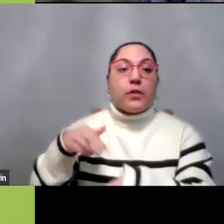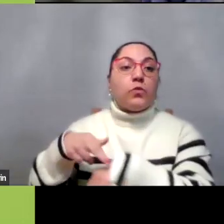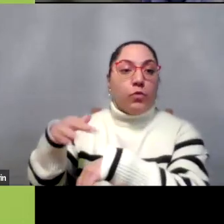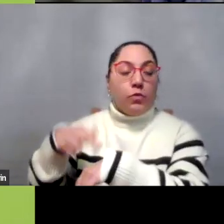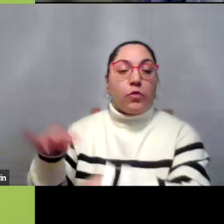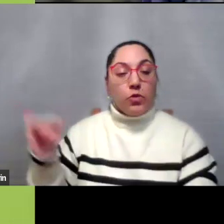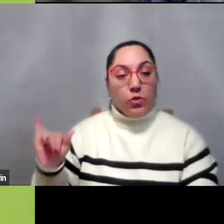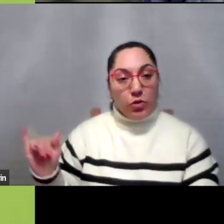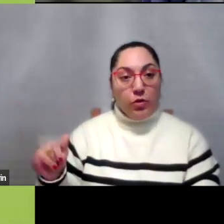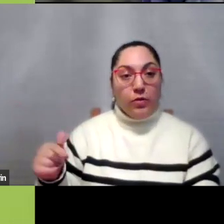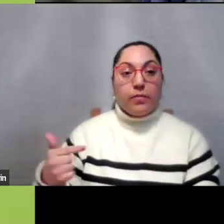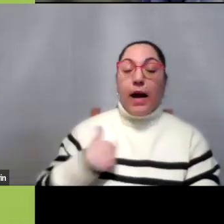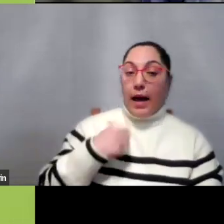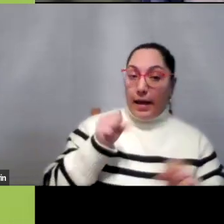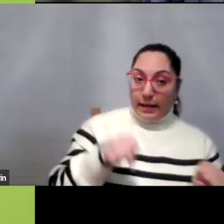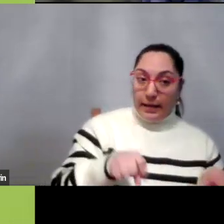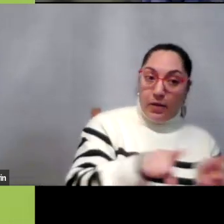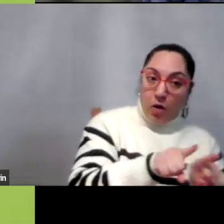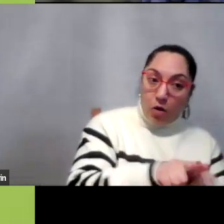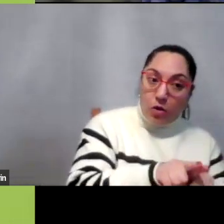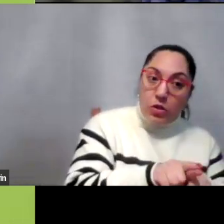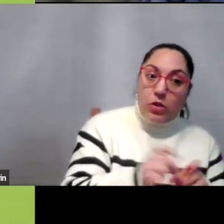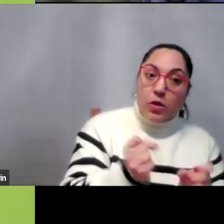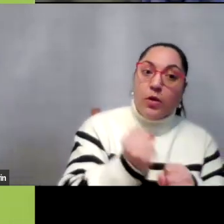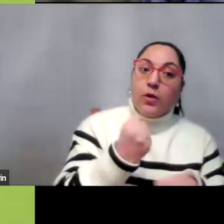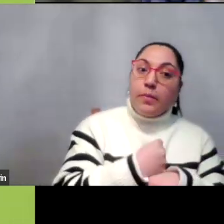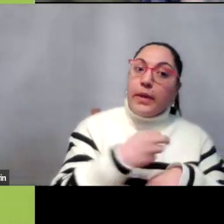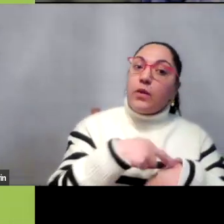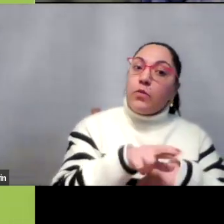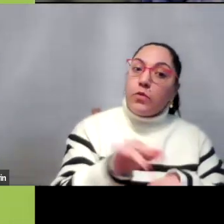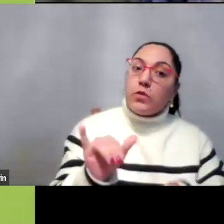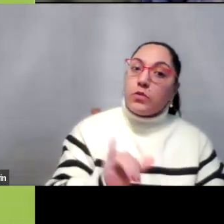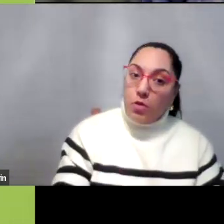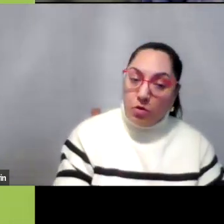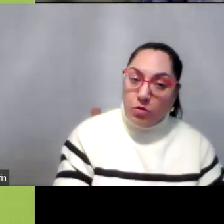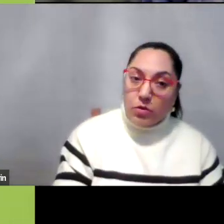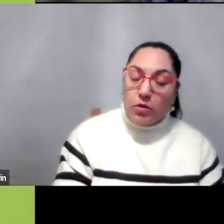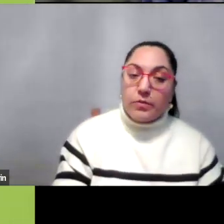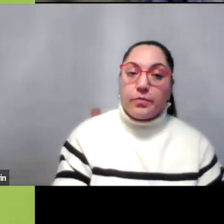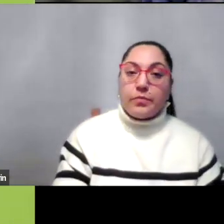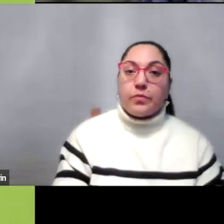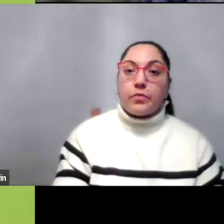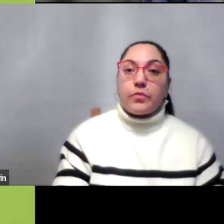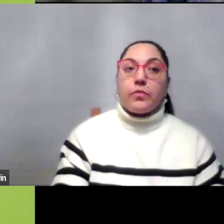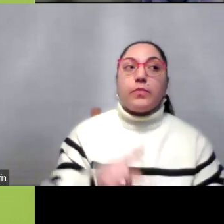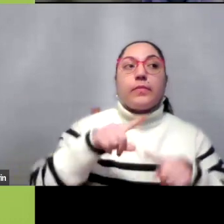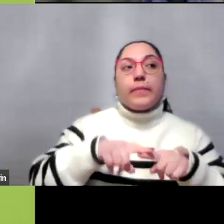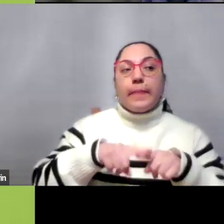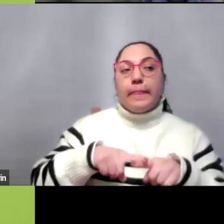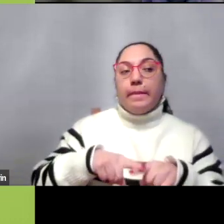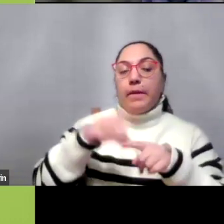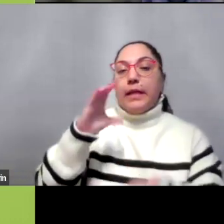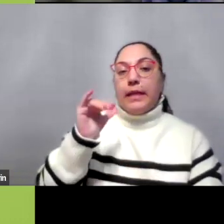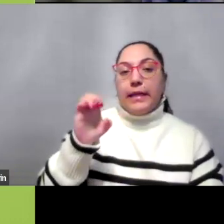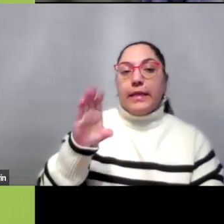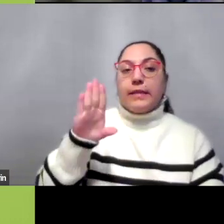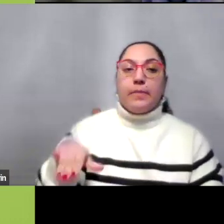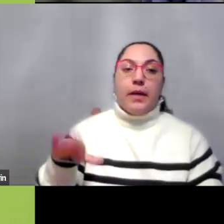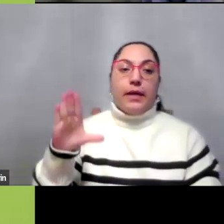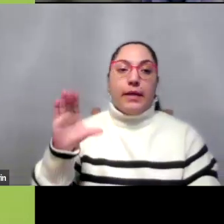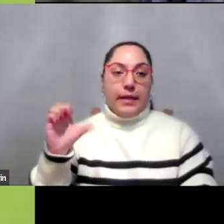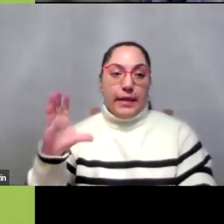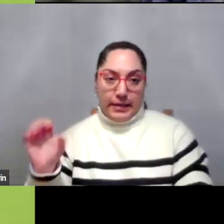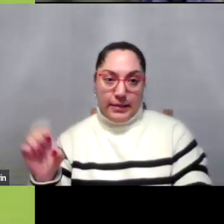families. I can too make crisis referrals to Care and Connections for families on a case-by-case basis. But this is